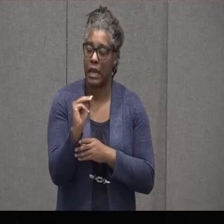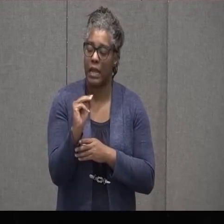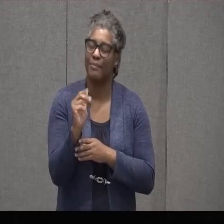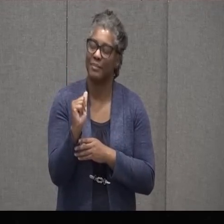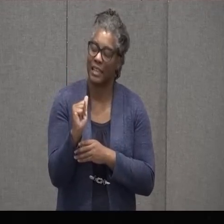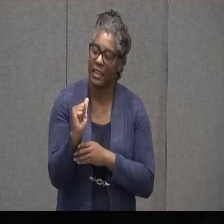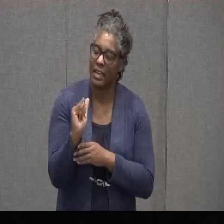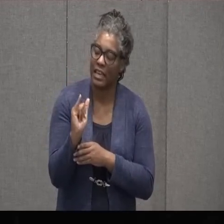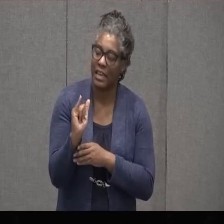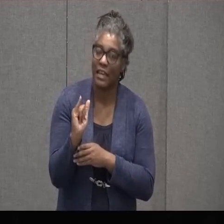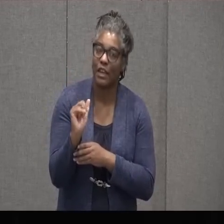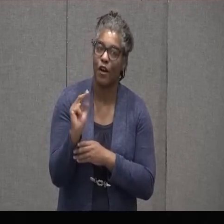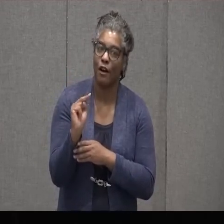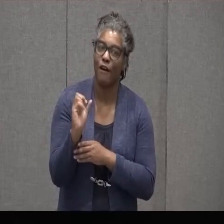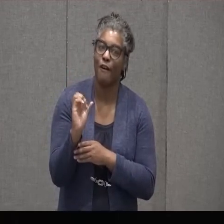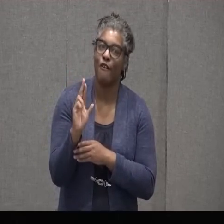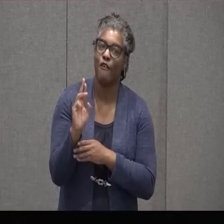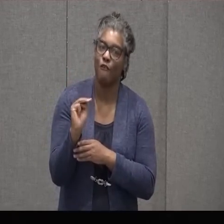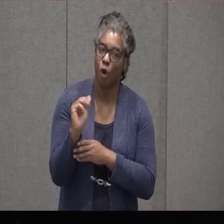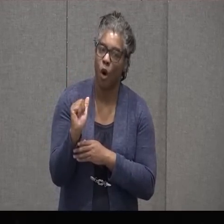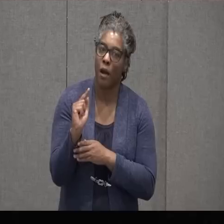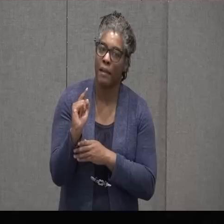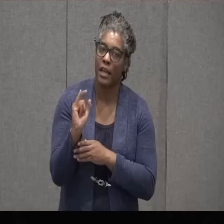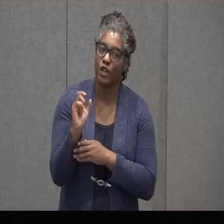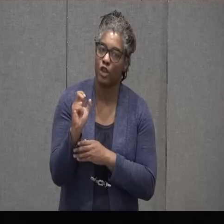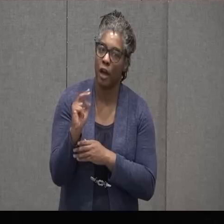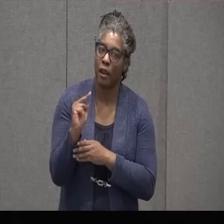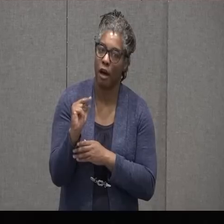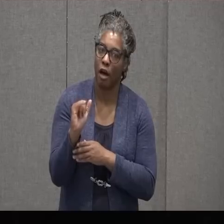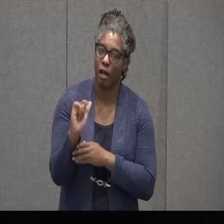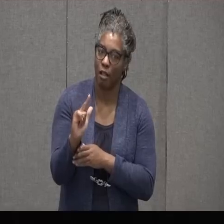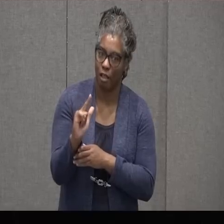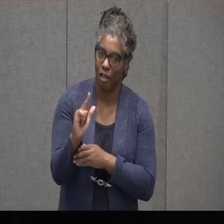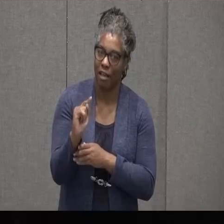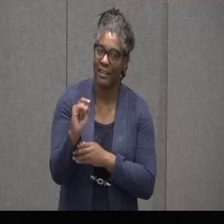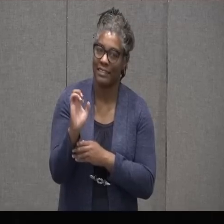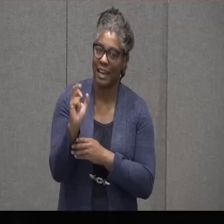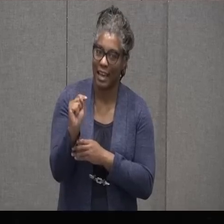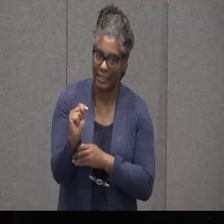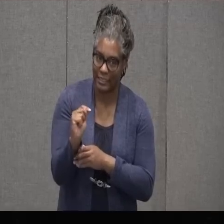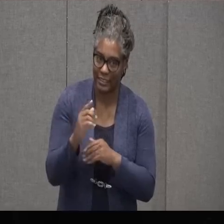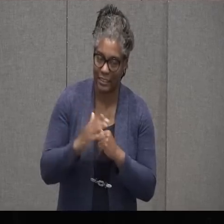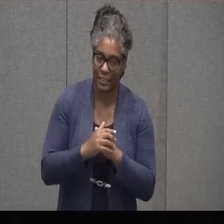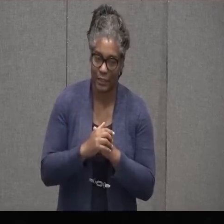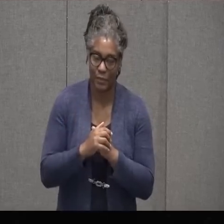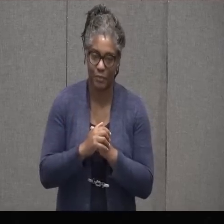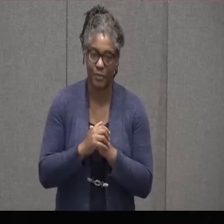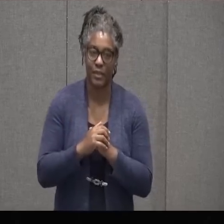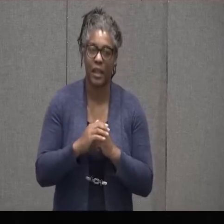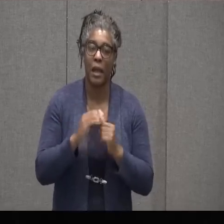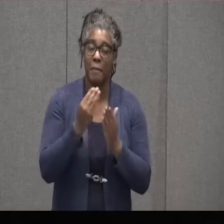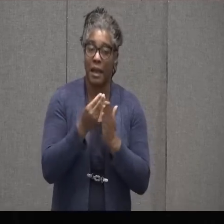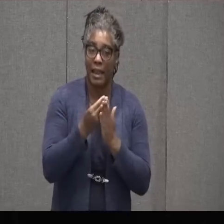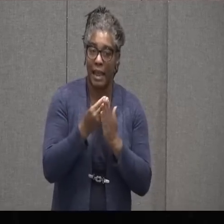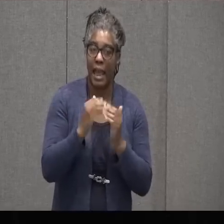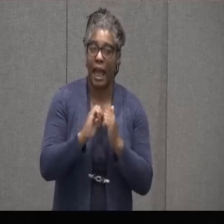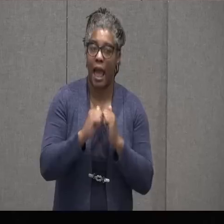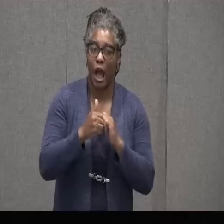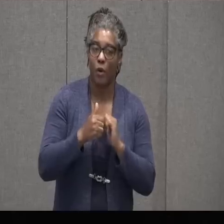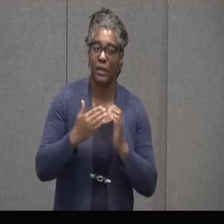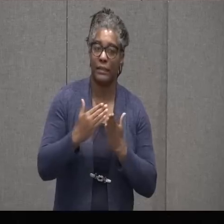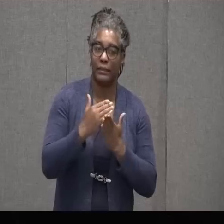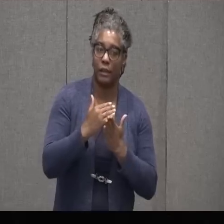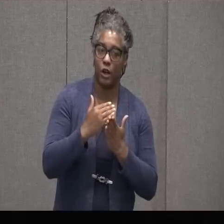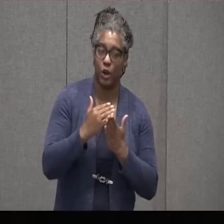Do With Money? Earning, Spending, and Saving by Jennifer Larson. And it is published by